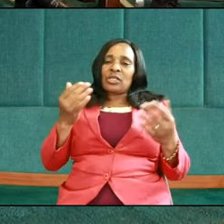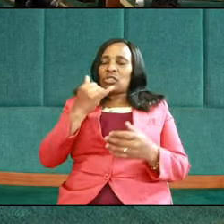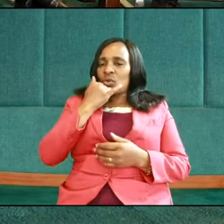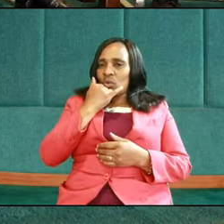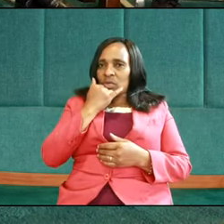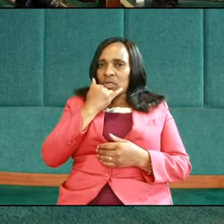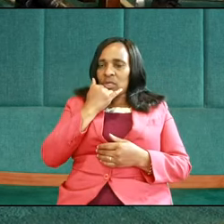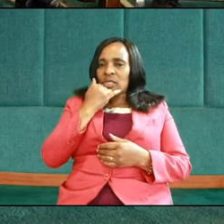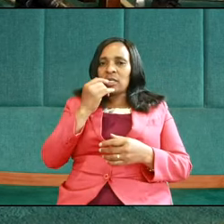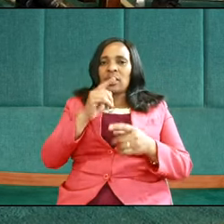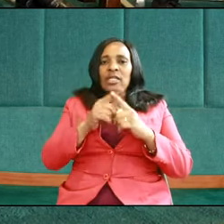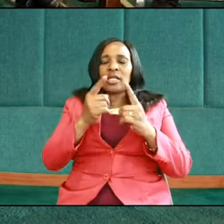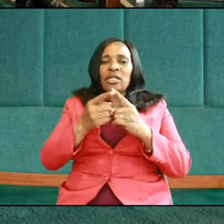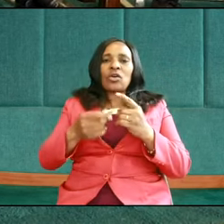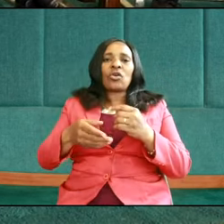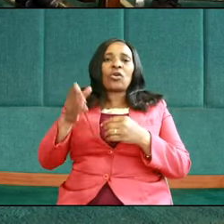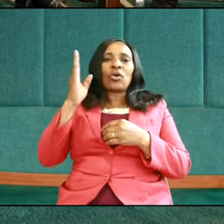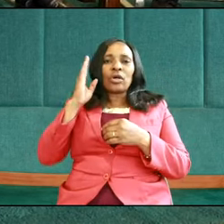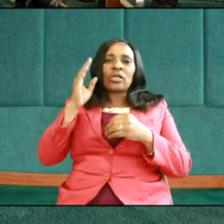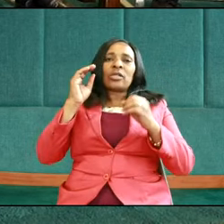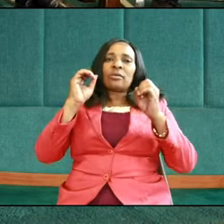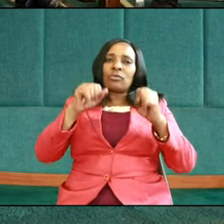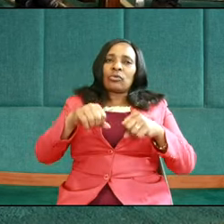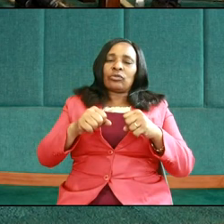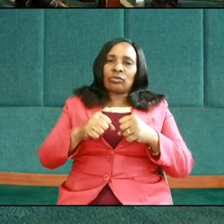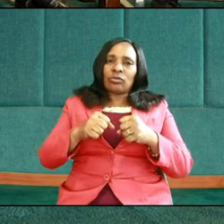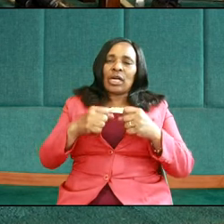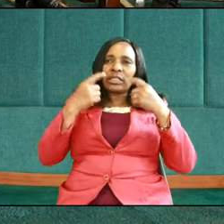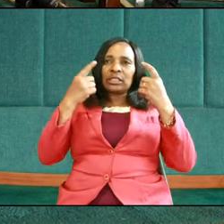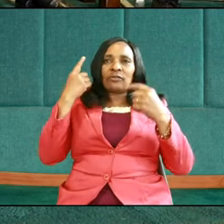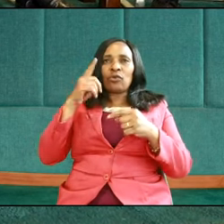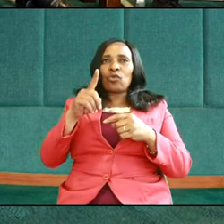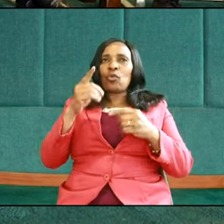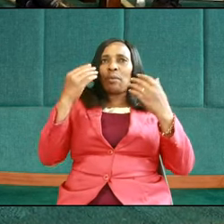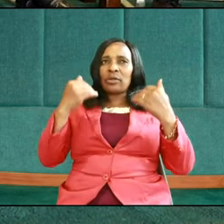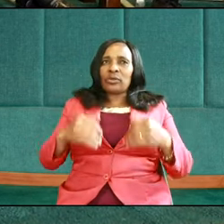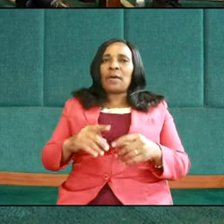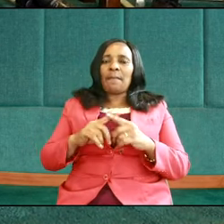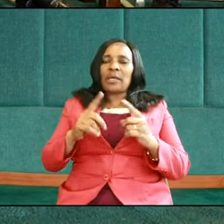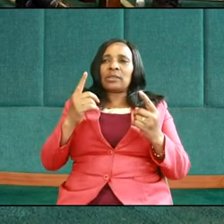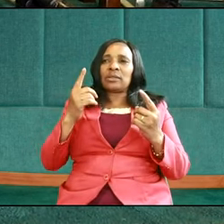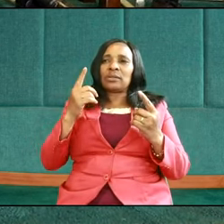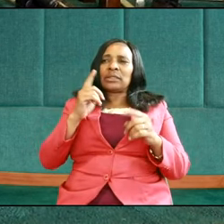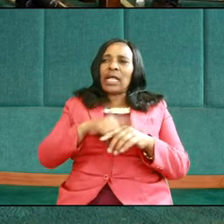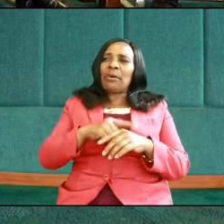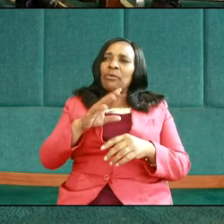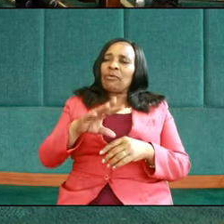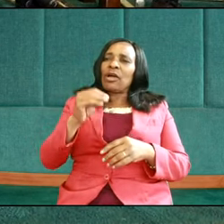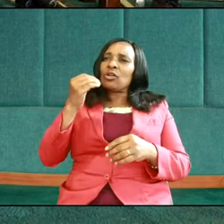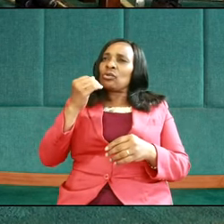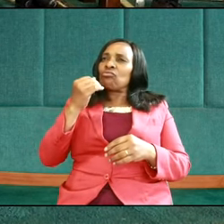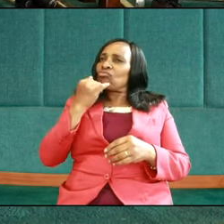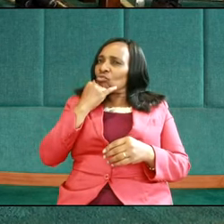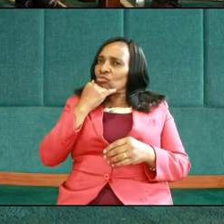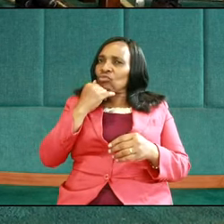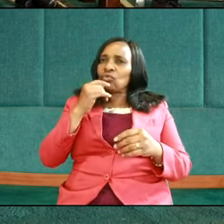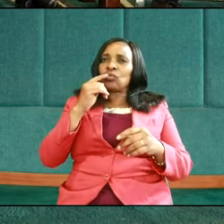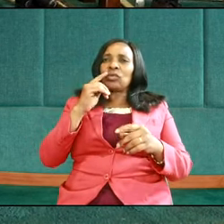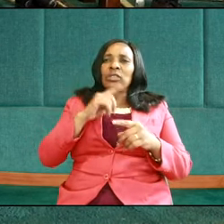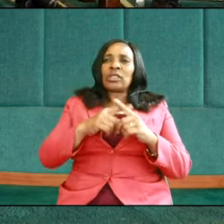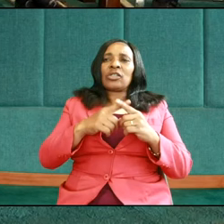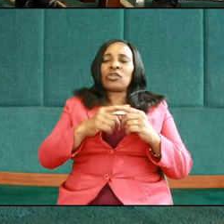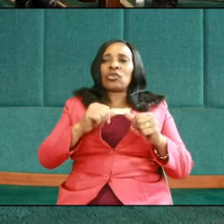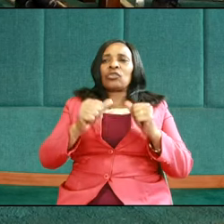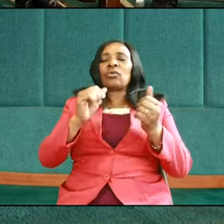wrong, then God can, it's not a sin for you personally, but once you find out it's wrong and you continue, then it